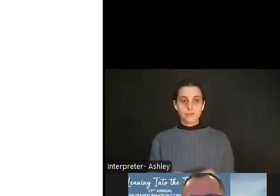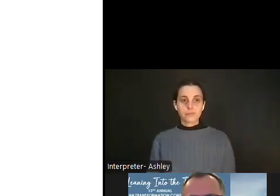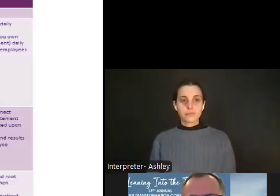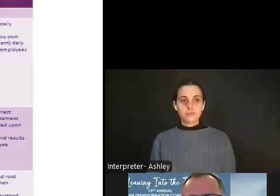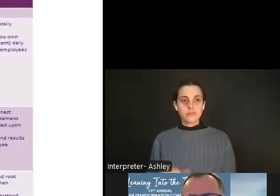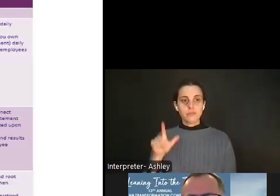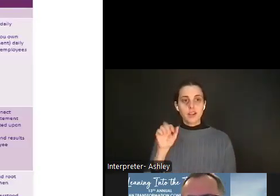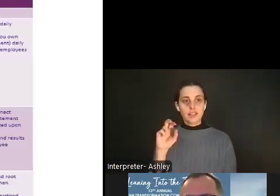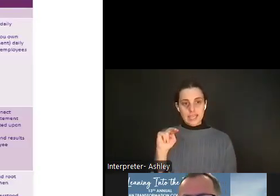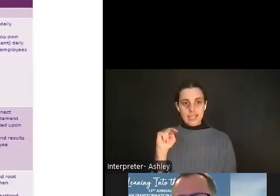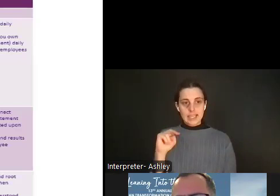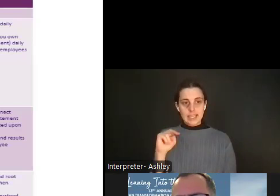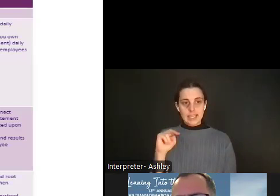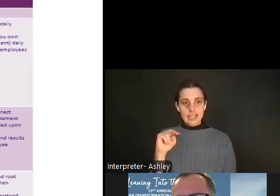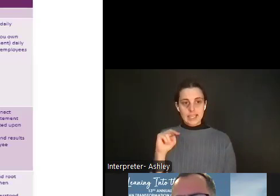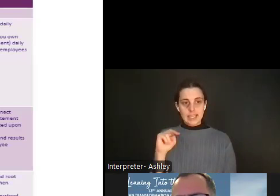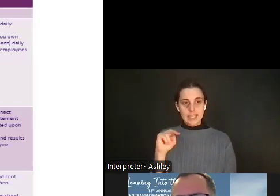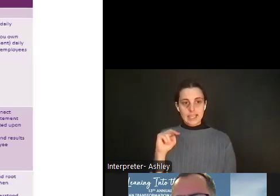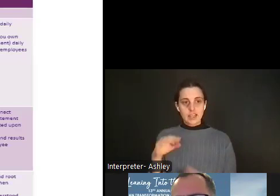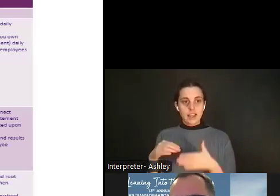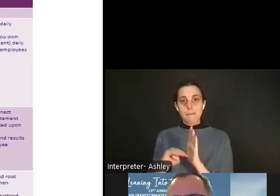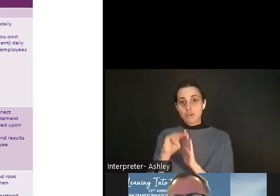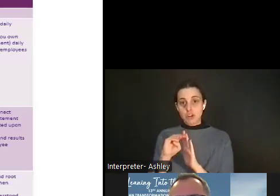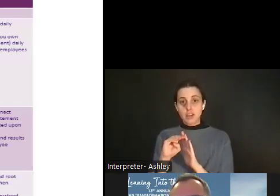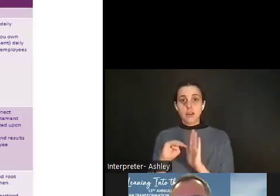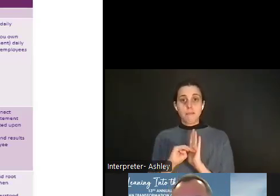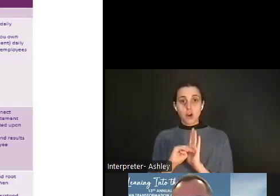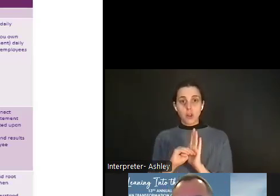I'm going to expect you to read